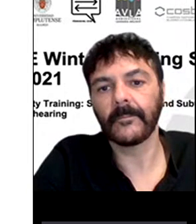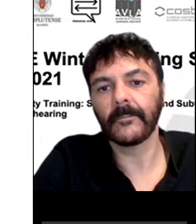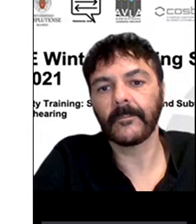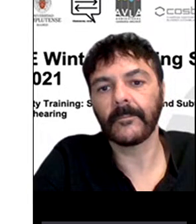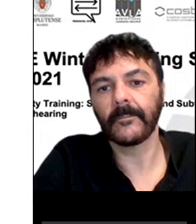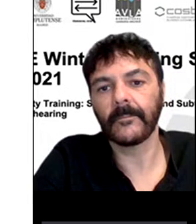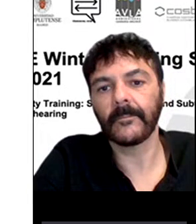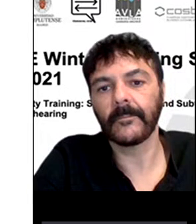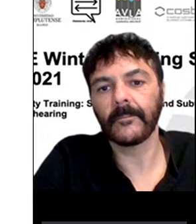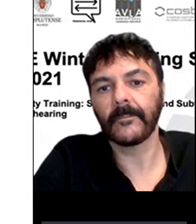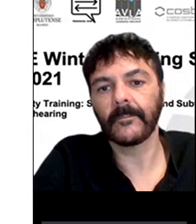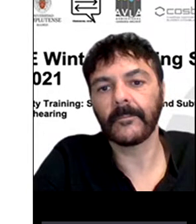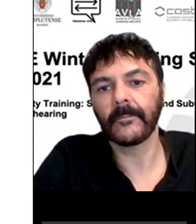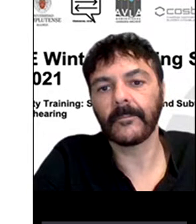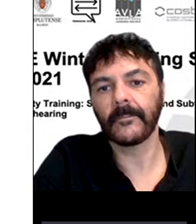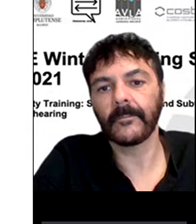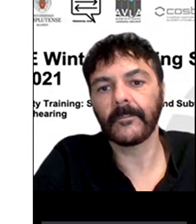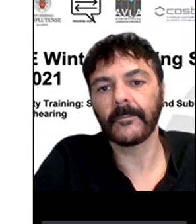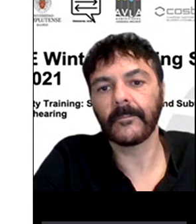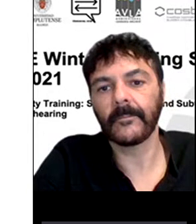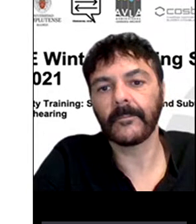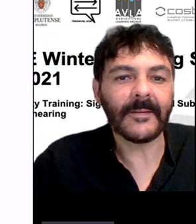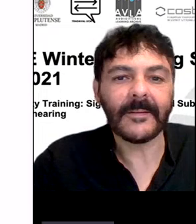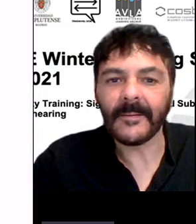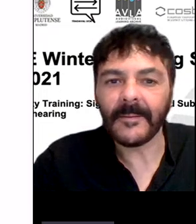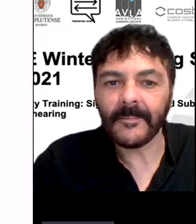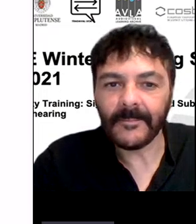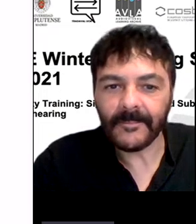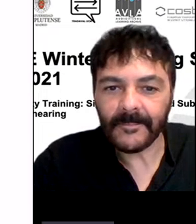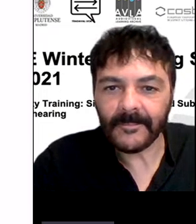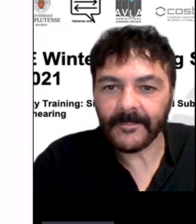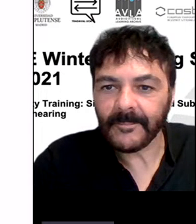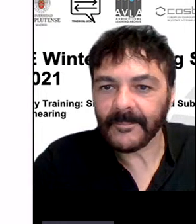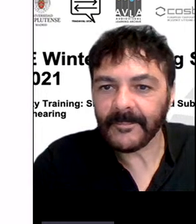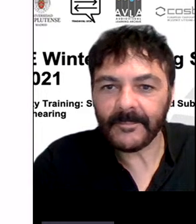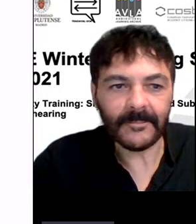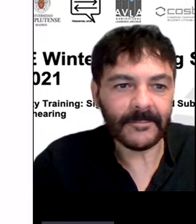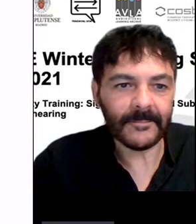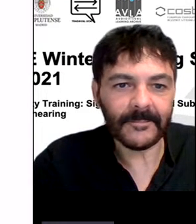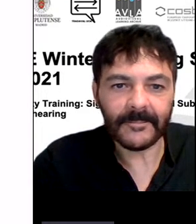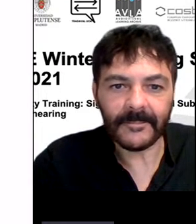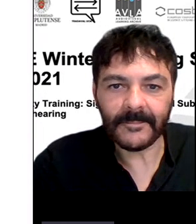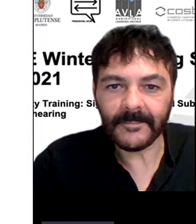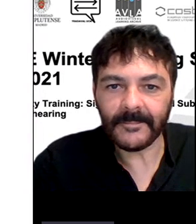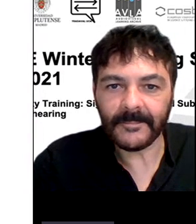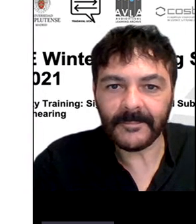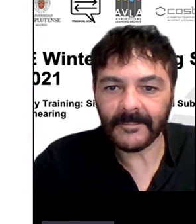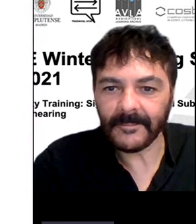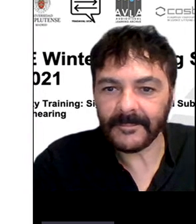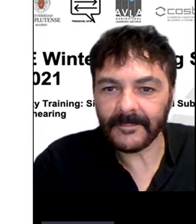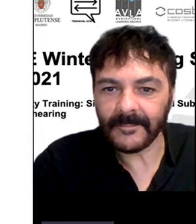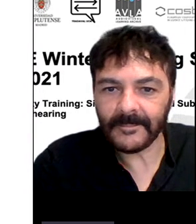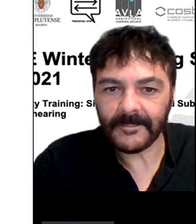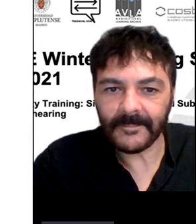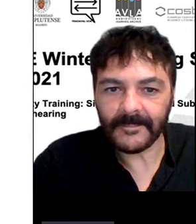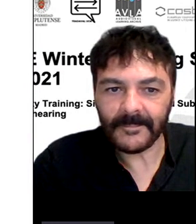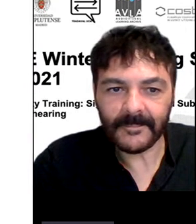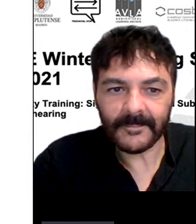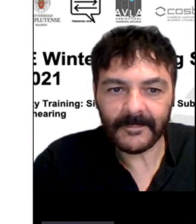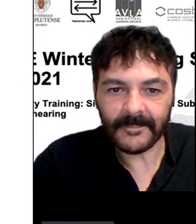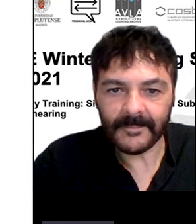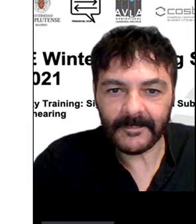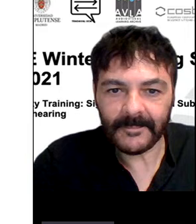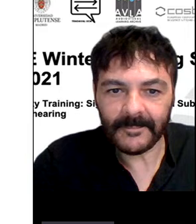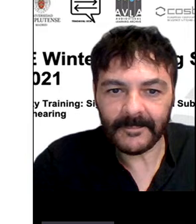and researching. Next slide, please. What I want to present is digital storytelling. And that